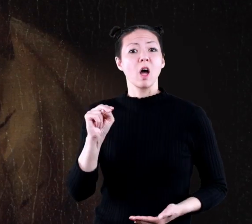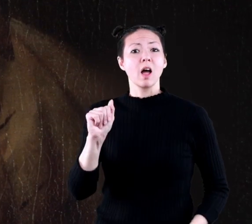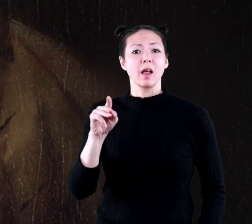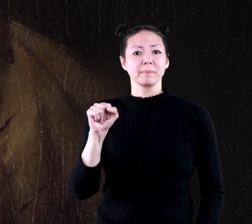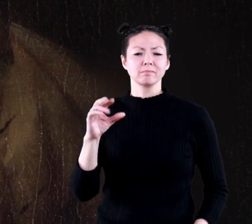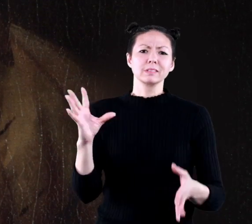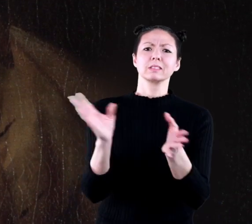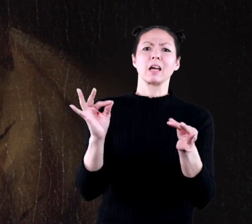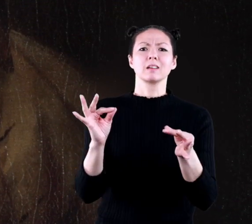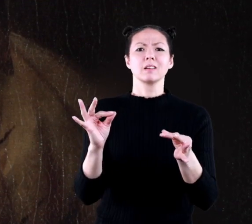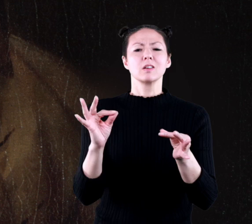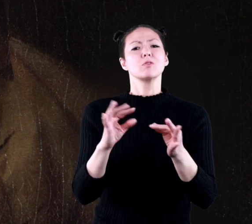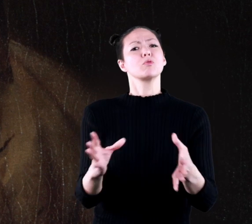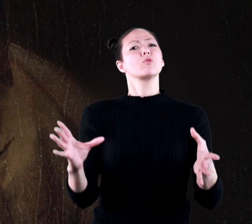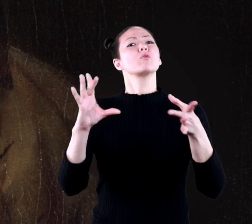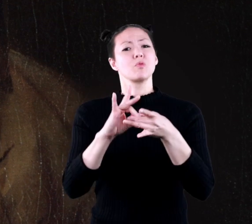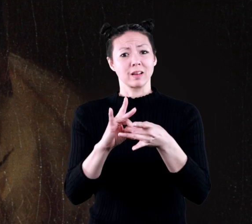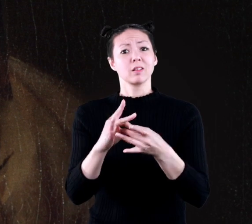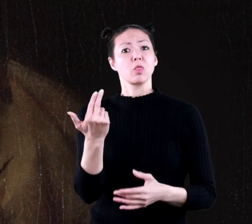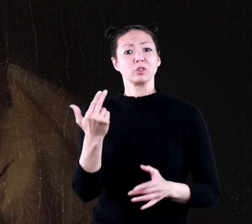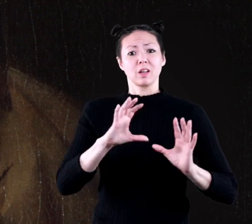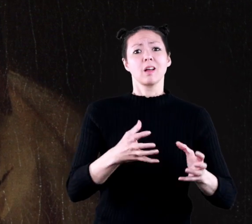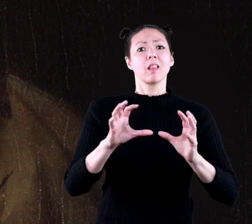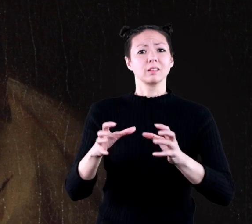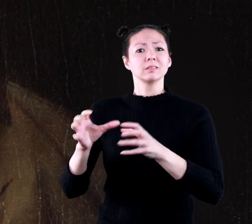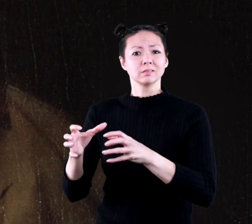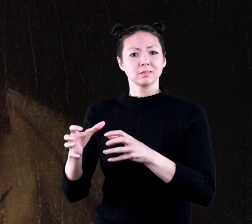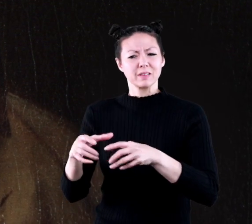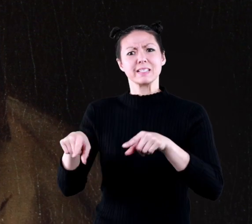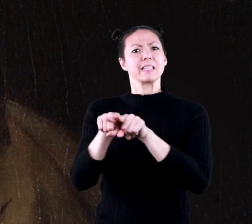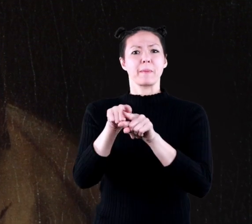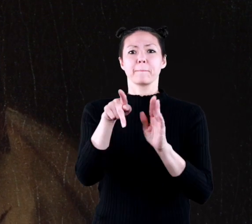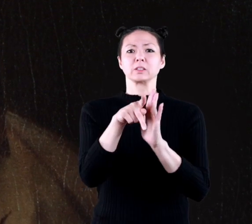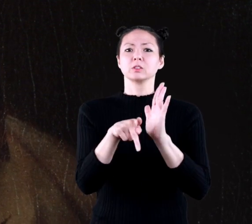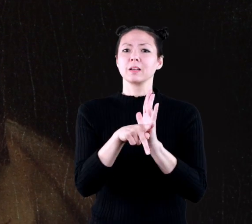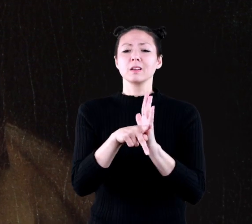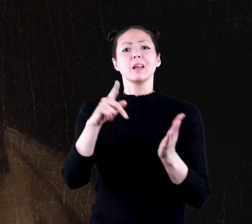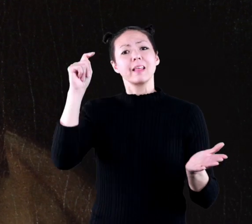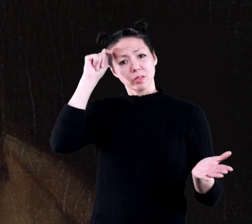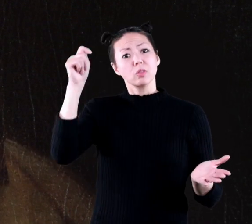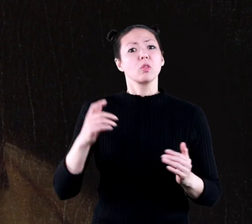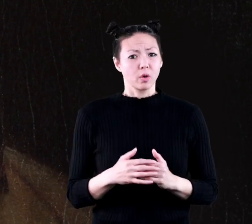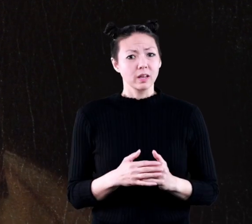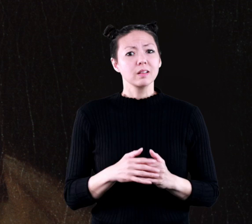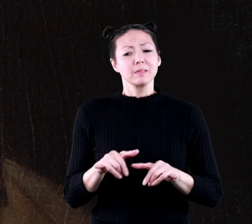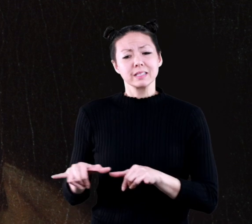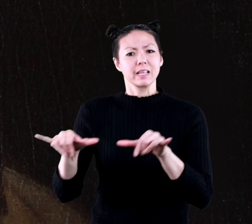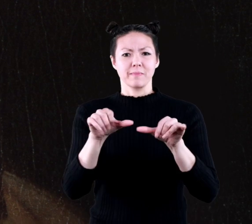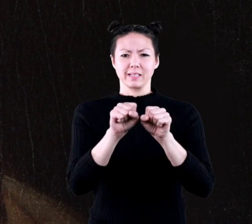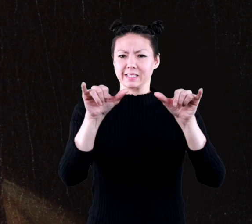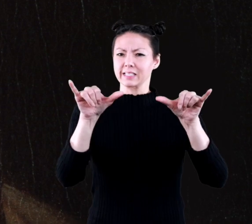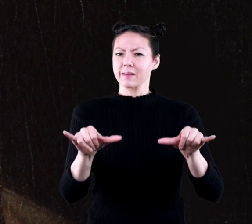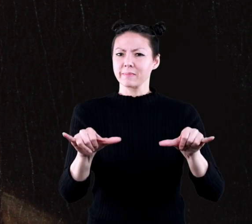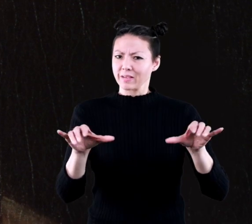John Adams stated, "To unite the 13 colonies in the same principles, in theory, and the